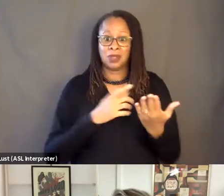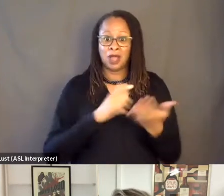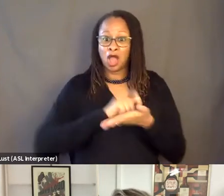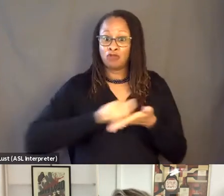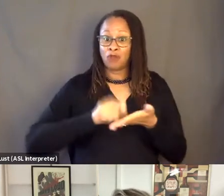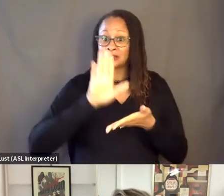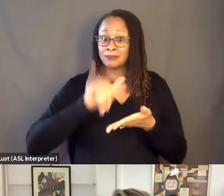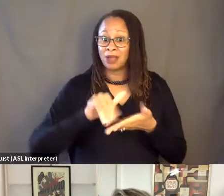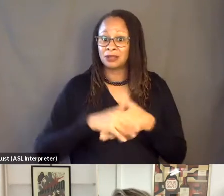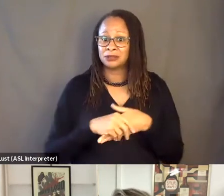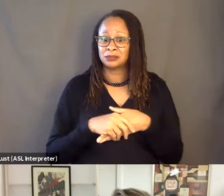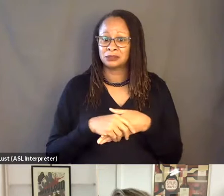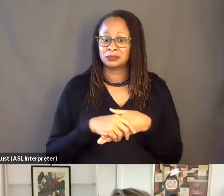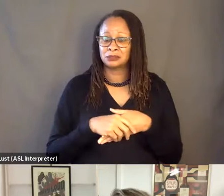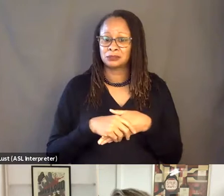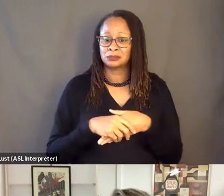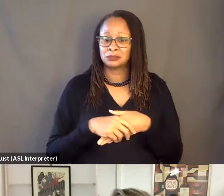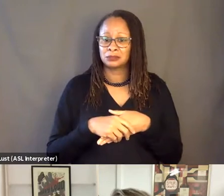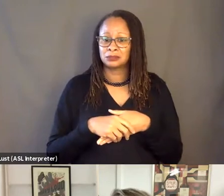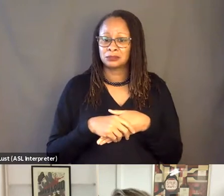by pointing to